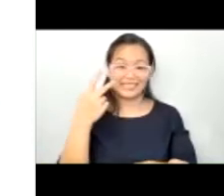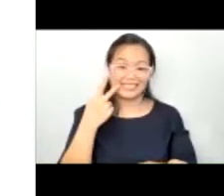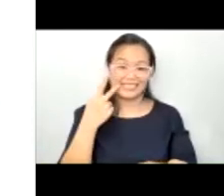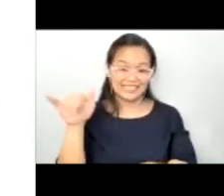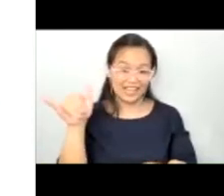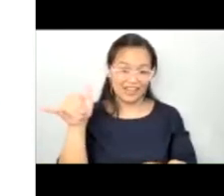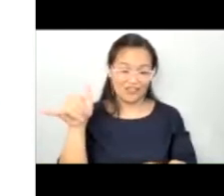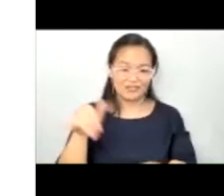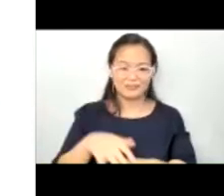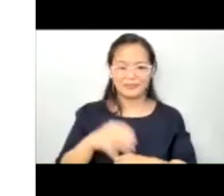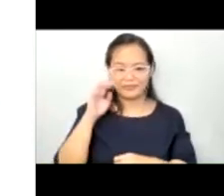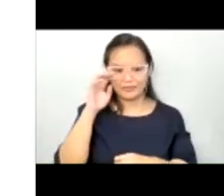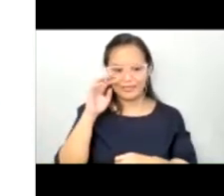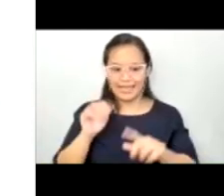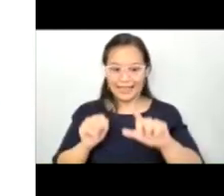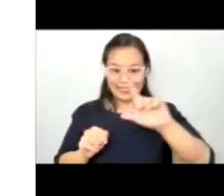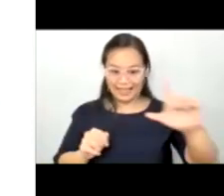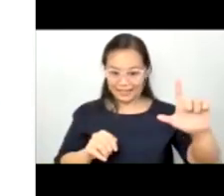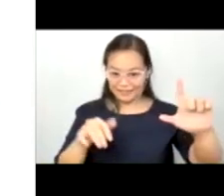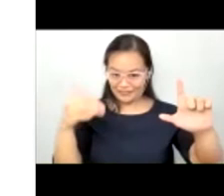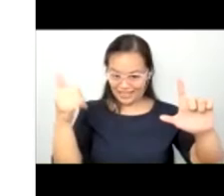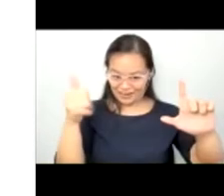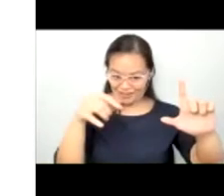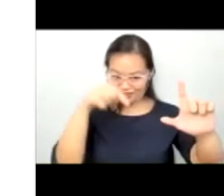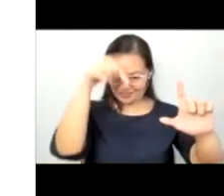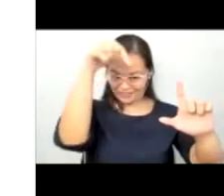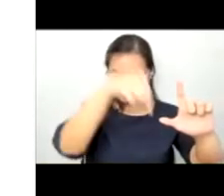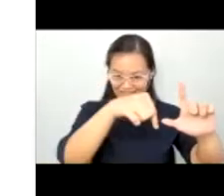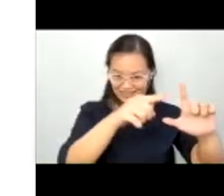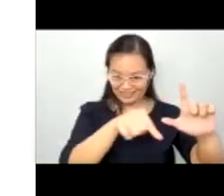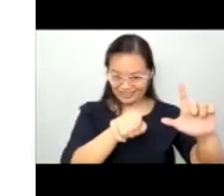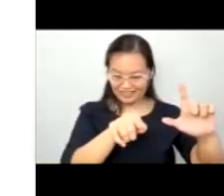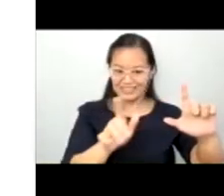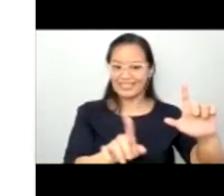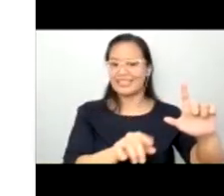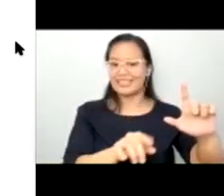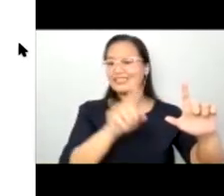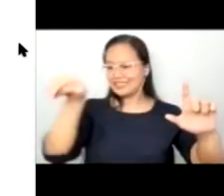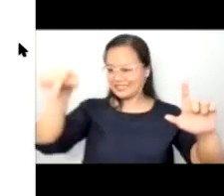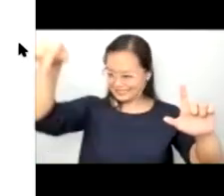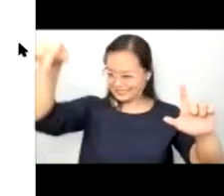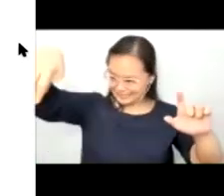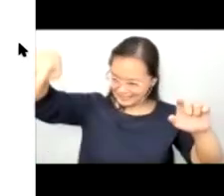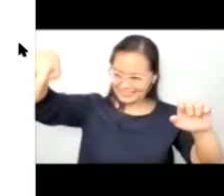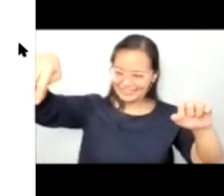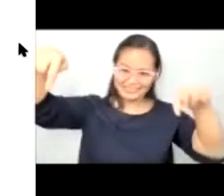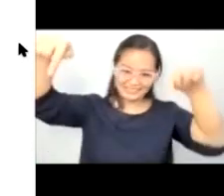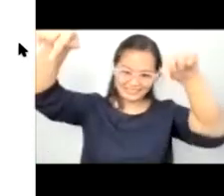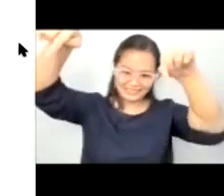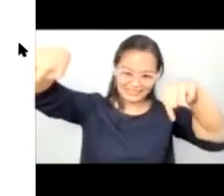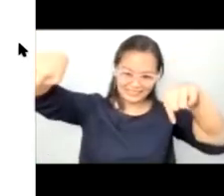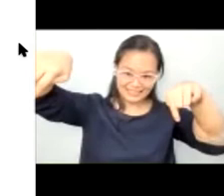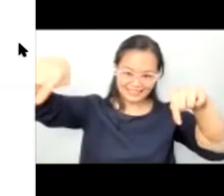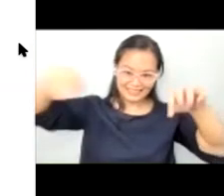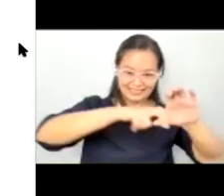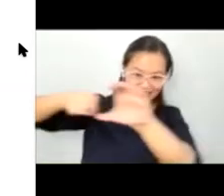So you have one arrow here and another there. She would begin asking